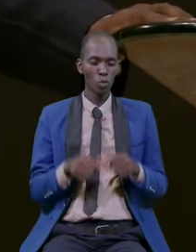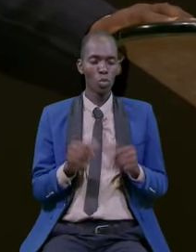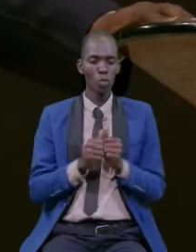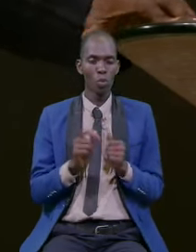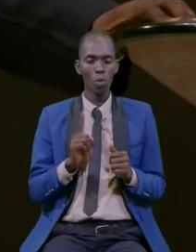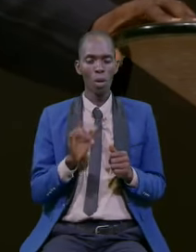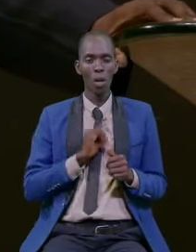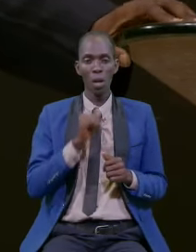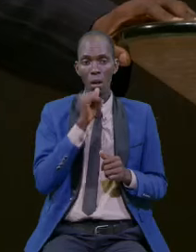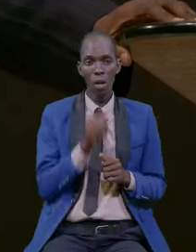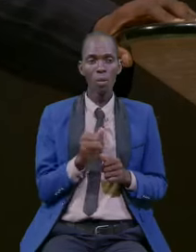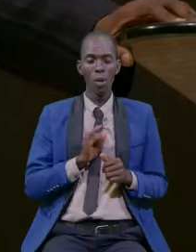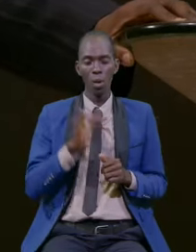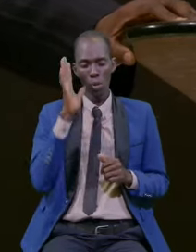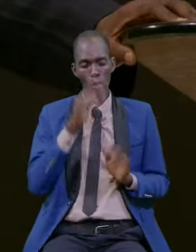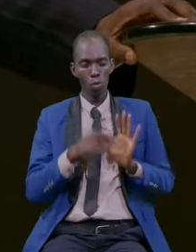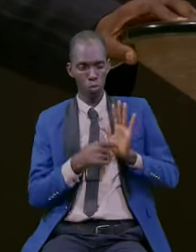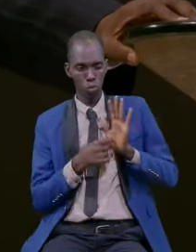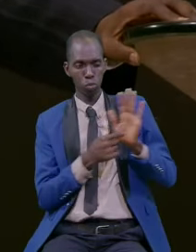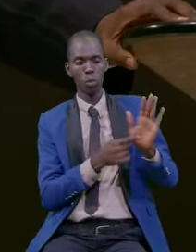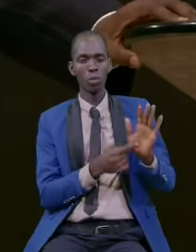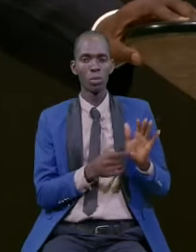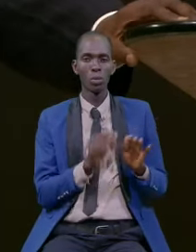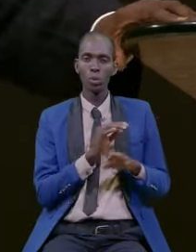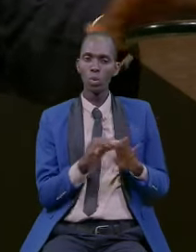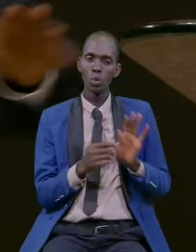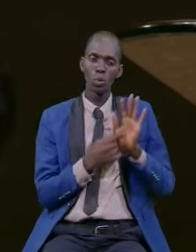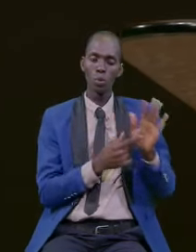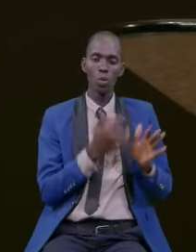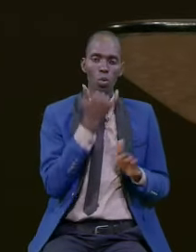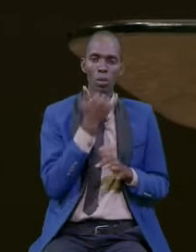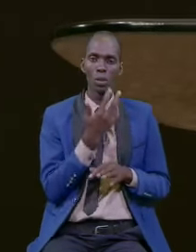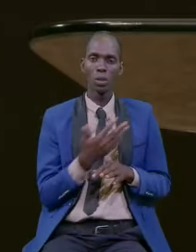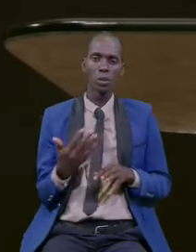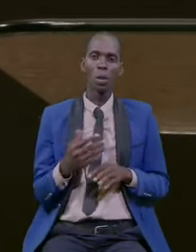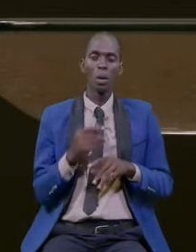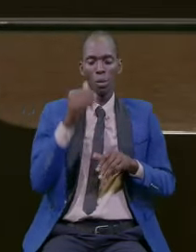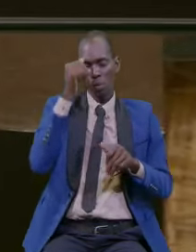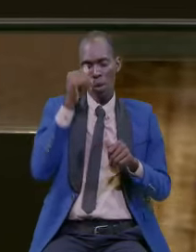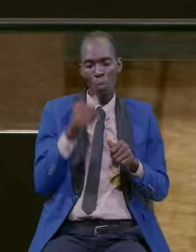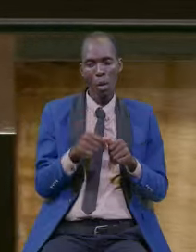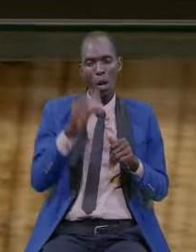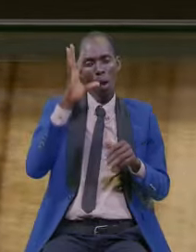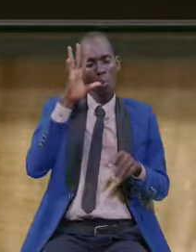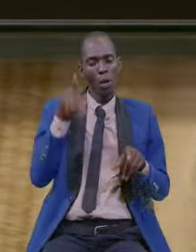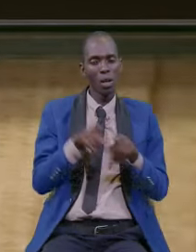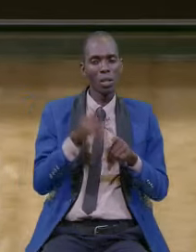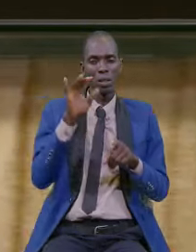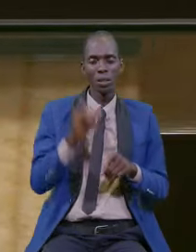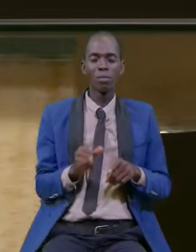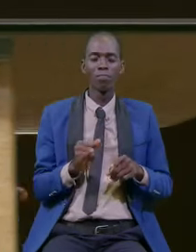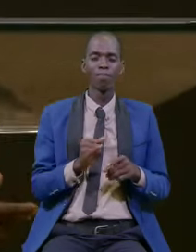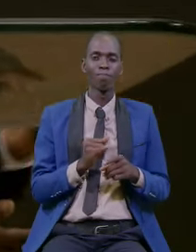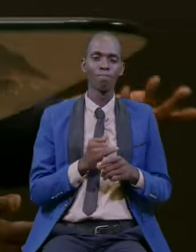anything. Add brotherly kindness. And to brotherly kindness, charity,